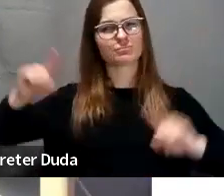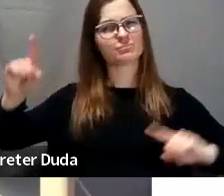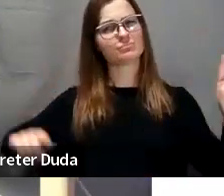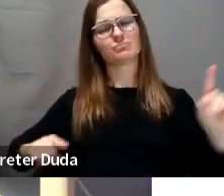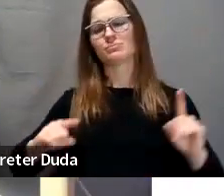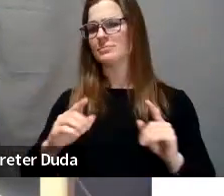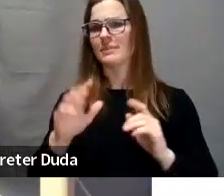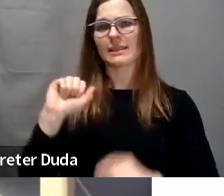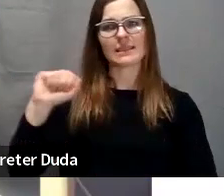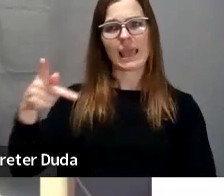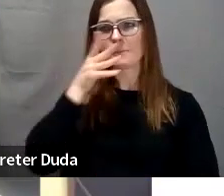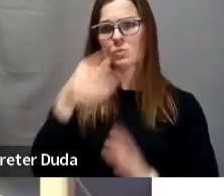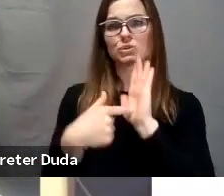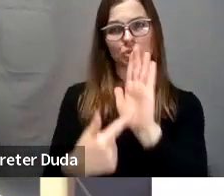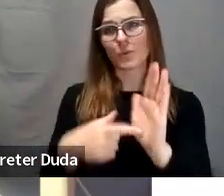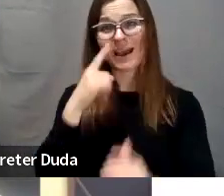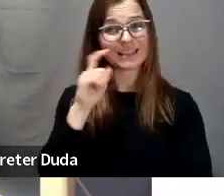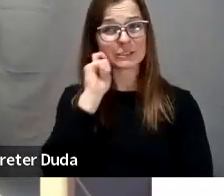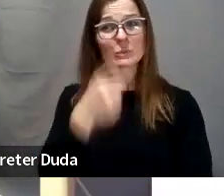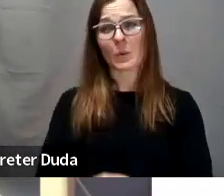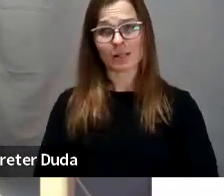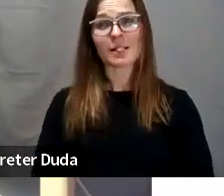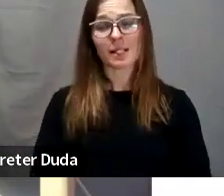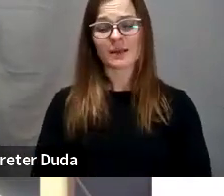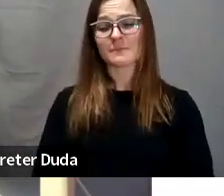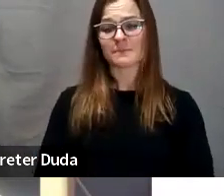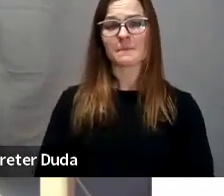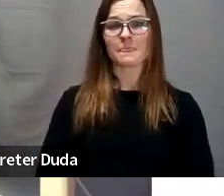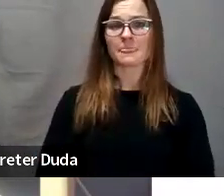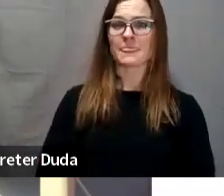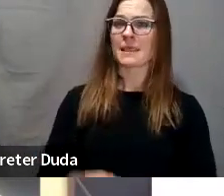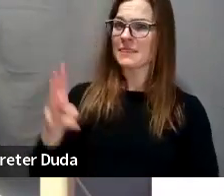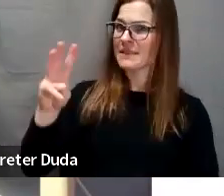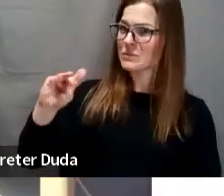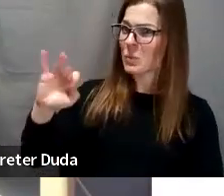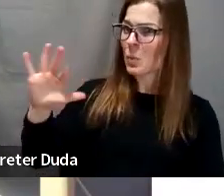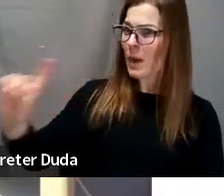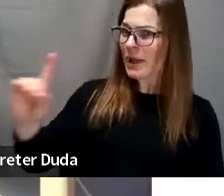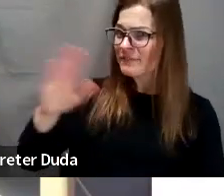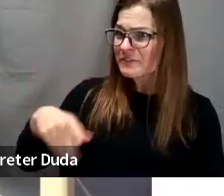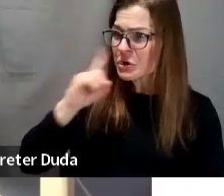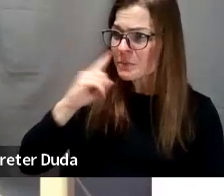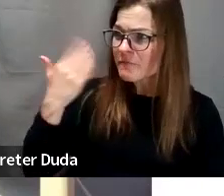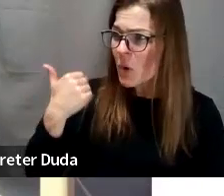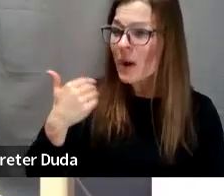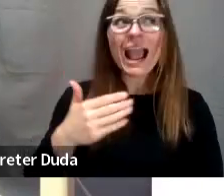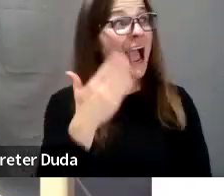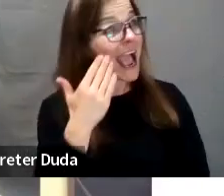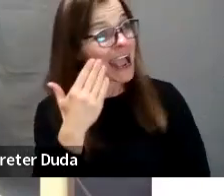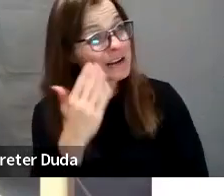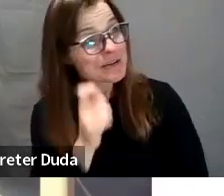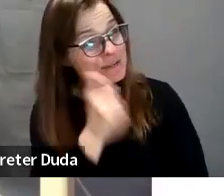I think these are really cool development. That's wild. This is the first time I'm hearing about this one. And that I is so know.